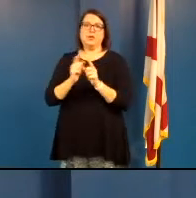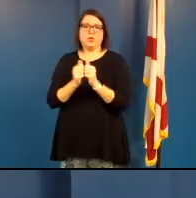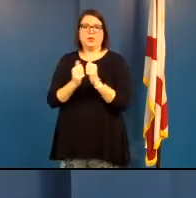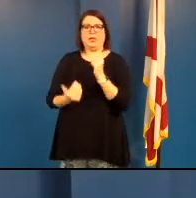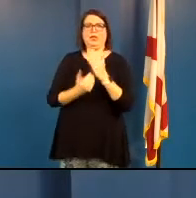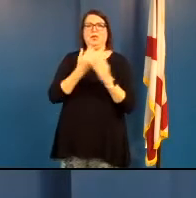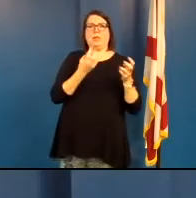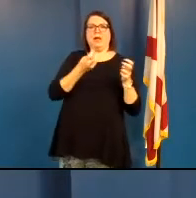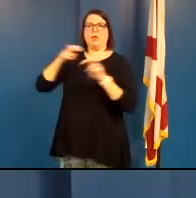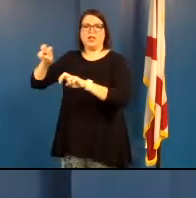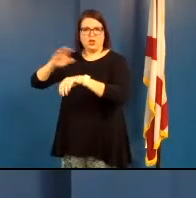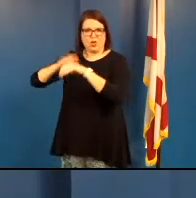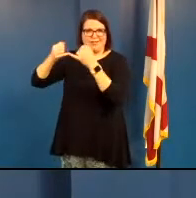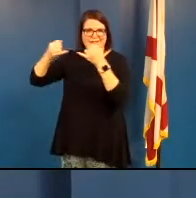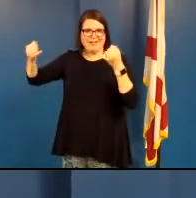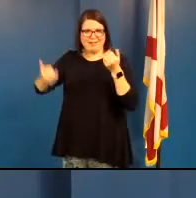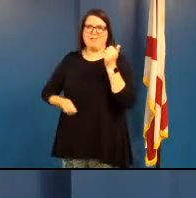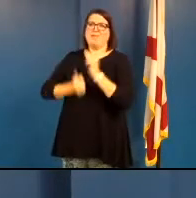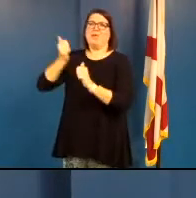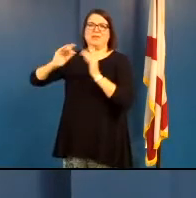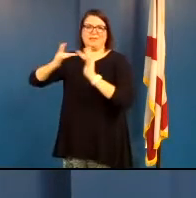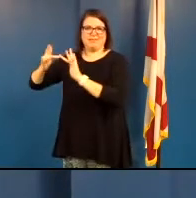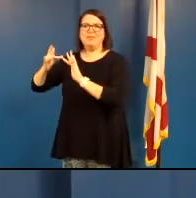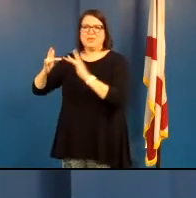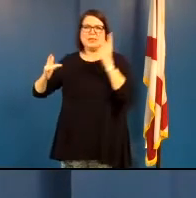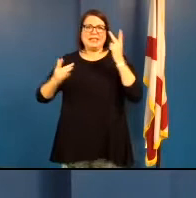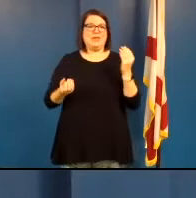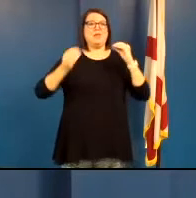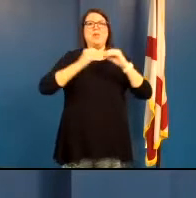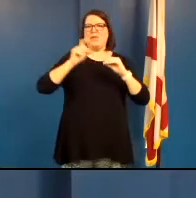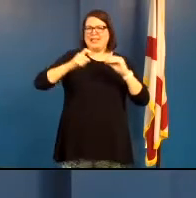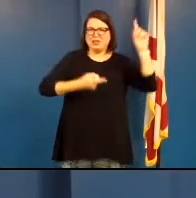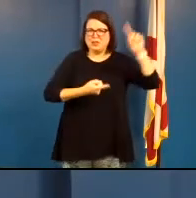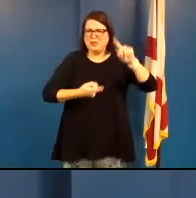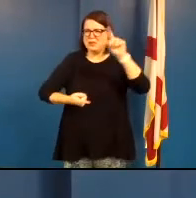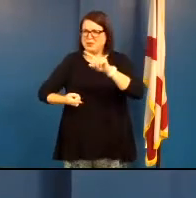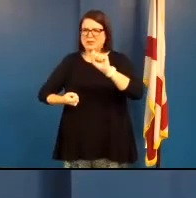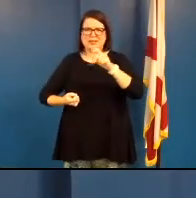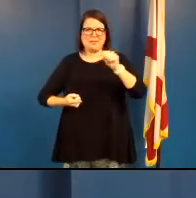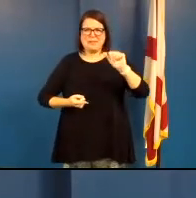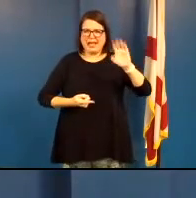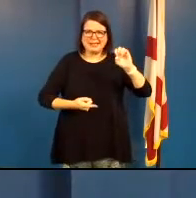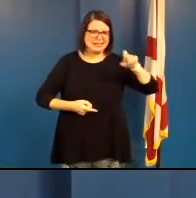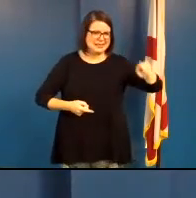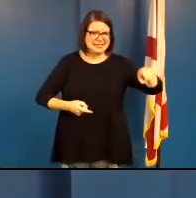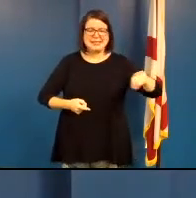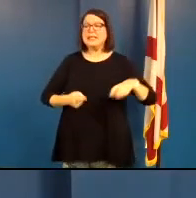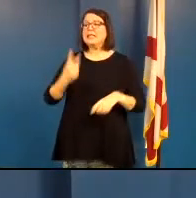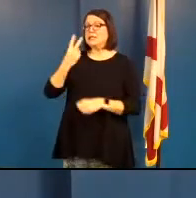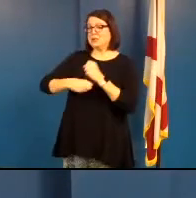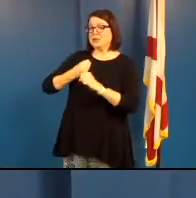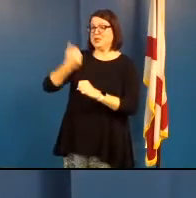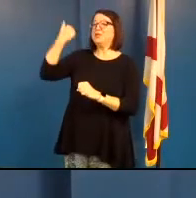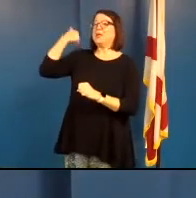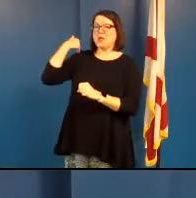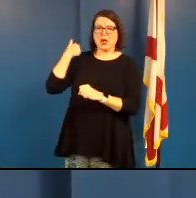we joined together for a bus tour similar to what the Board of Trustees did a few years ago with this small group,